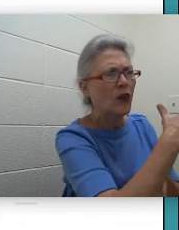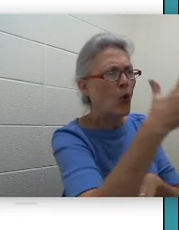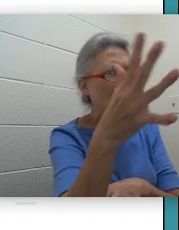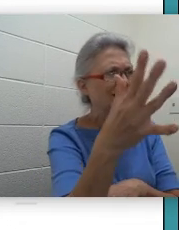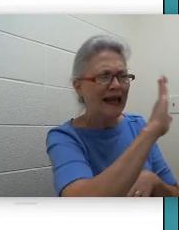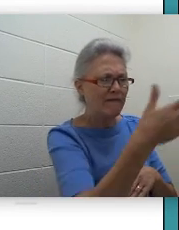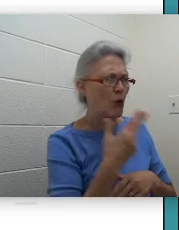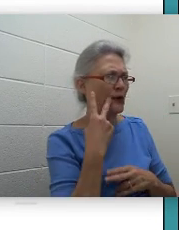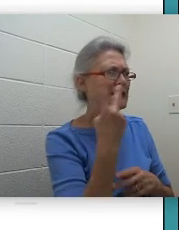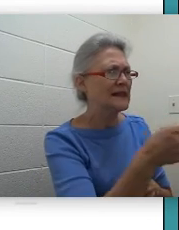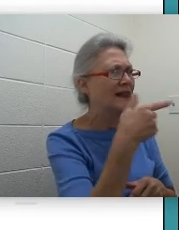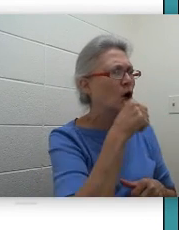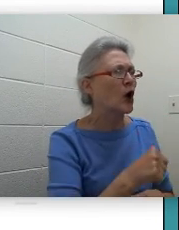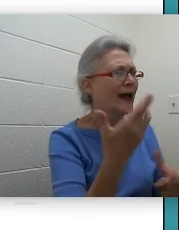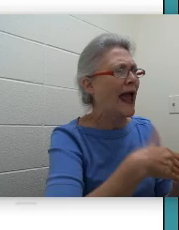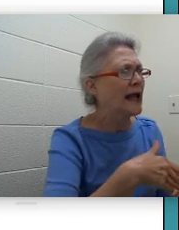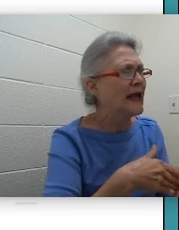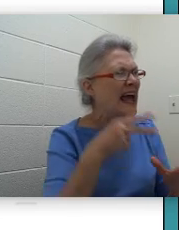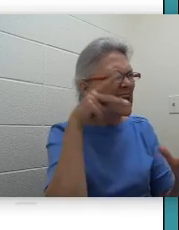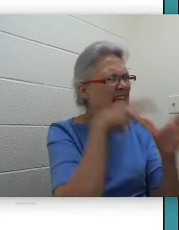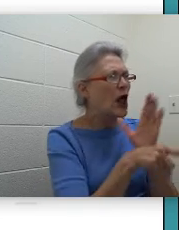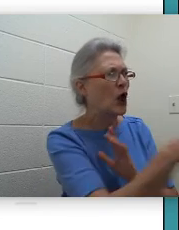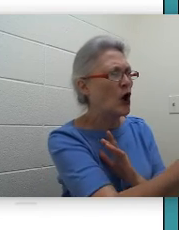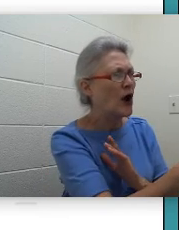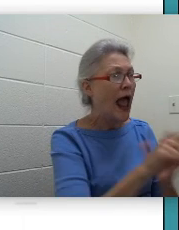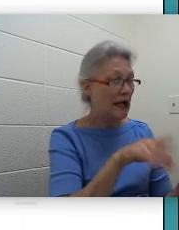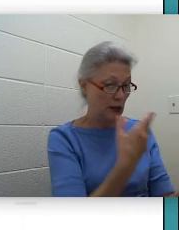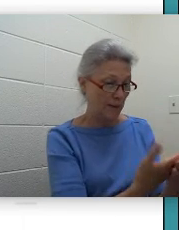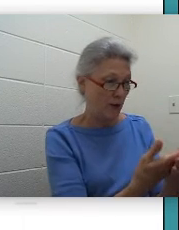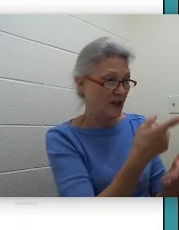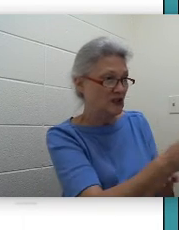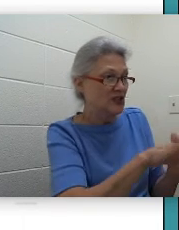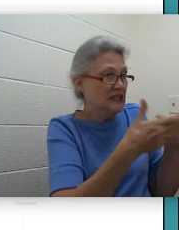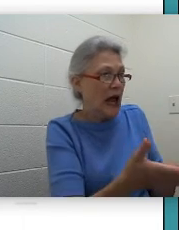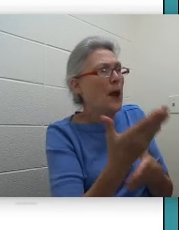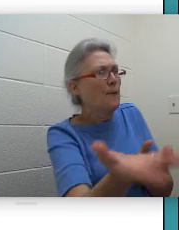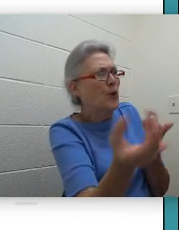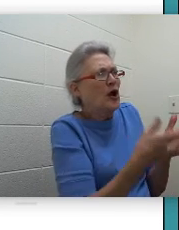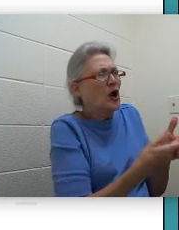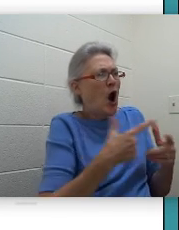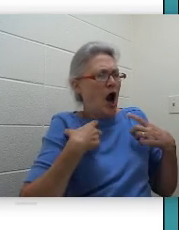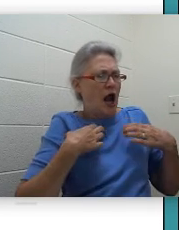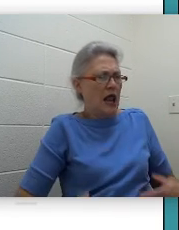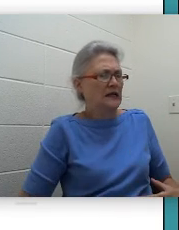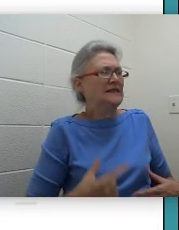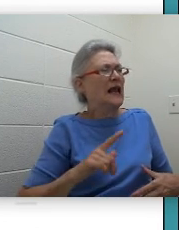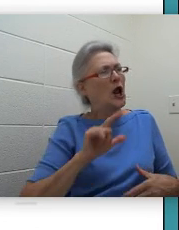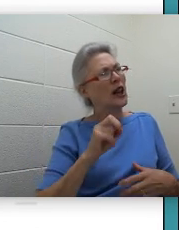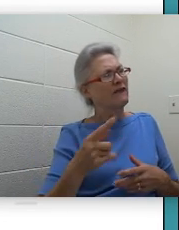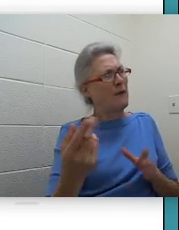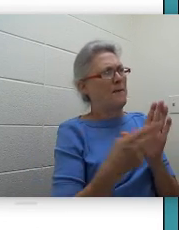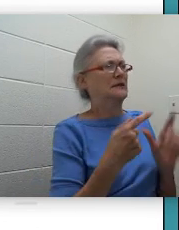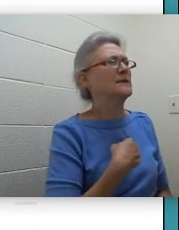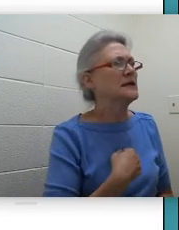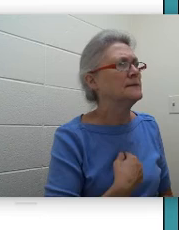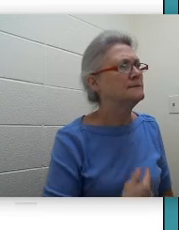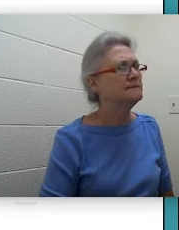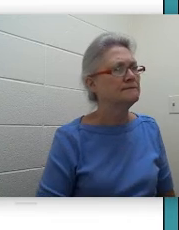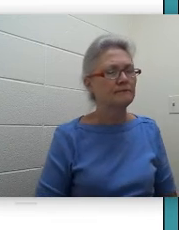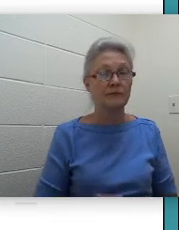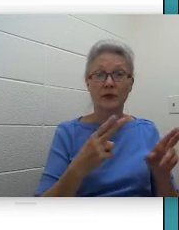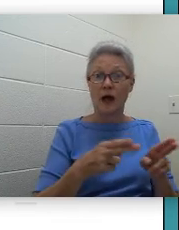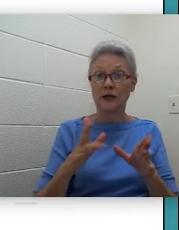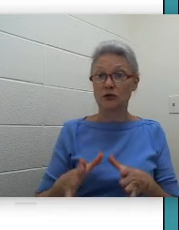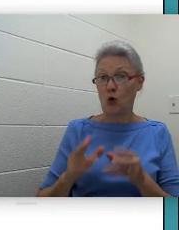I never want to see her again. Kill her, and as proof that she is dead, bring her lungs and her liver back to me." The